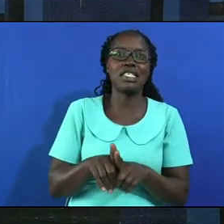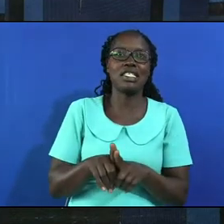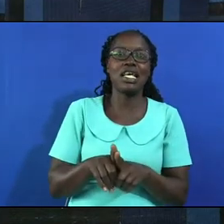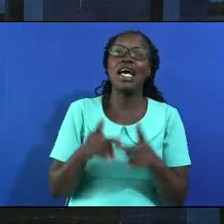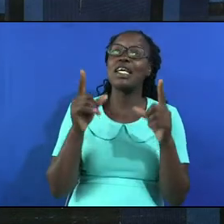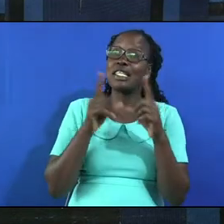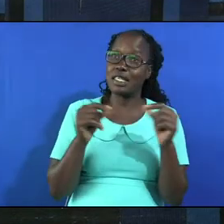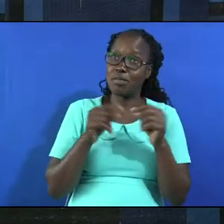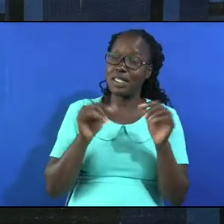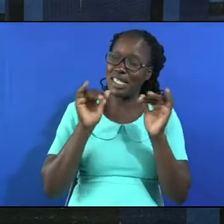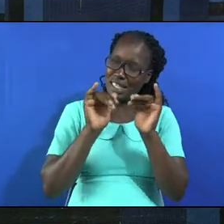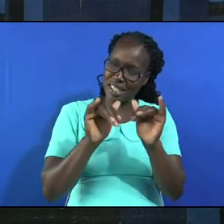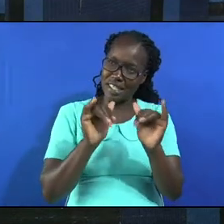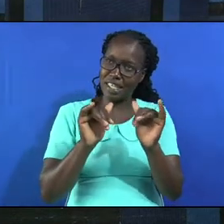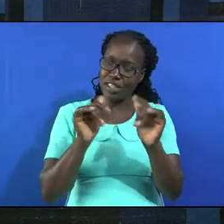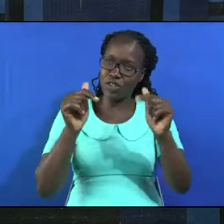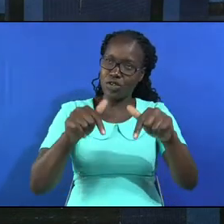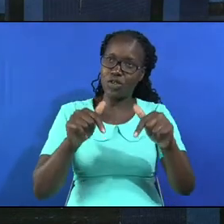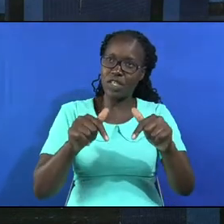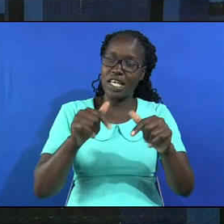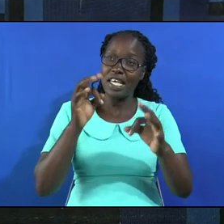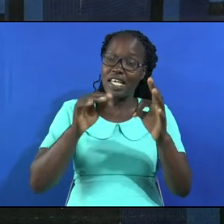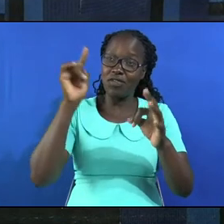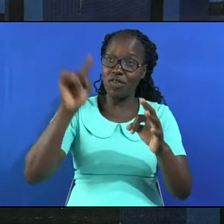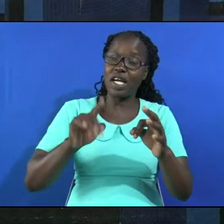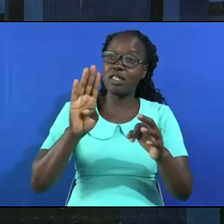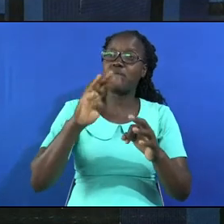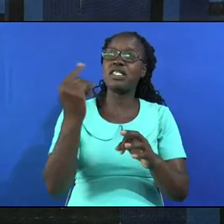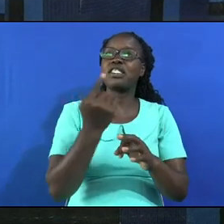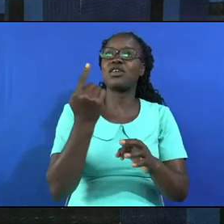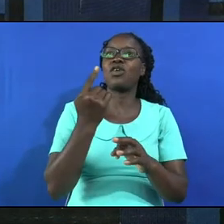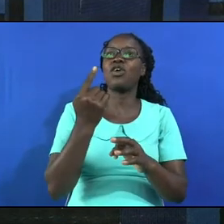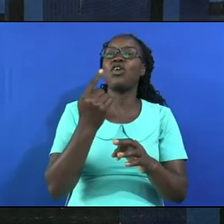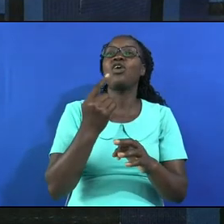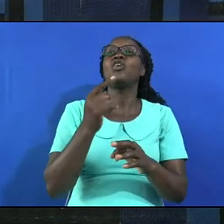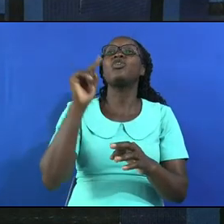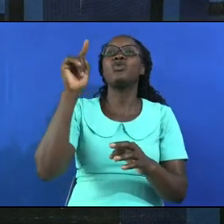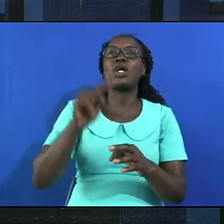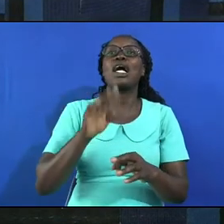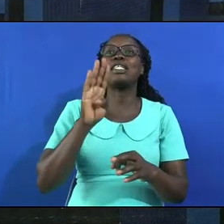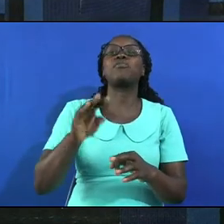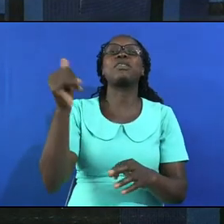the message remains today. If you can't be